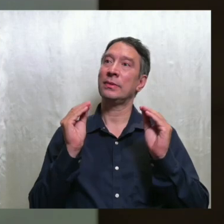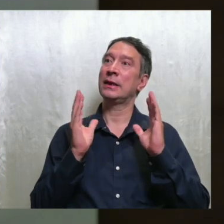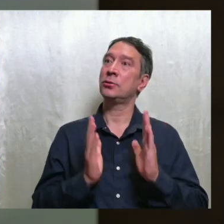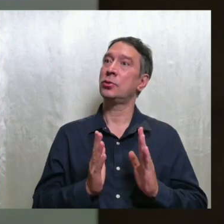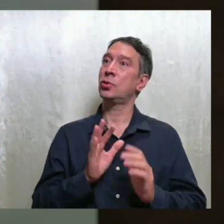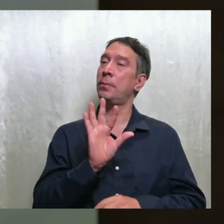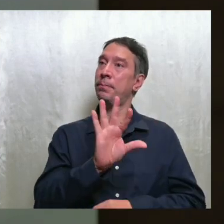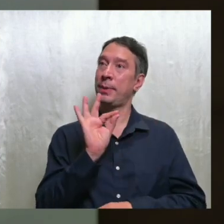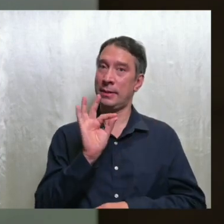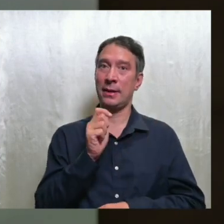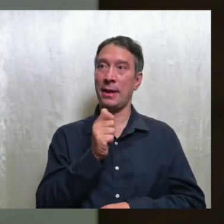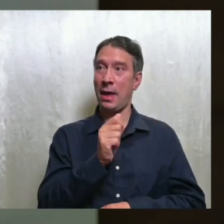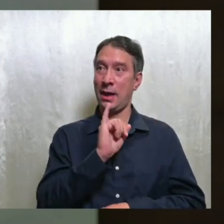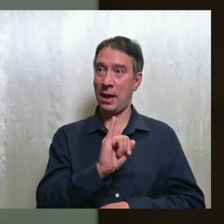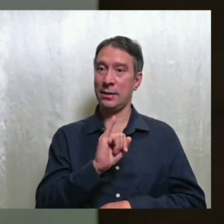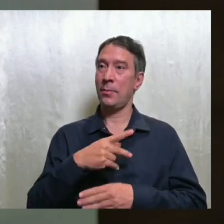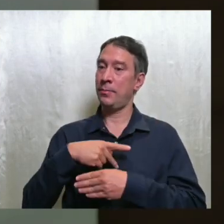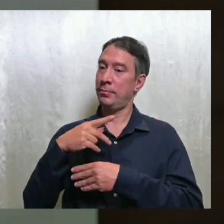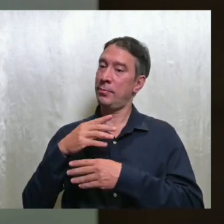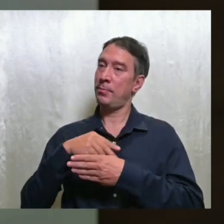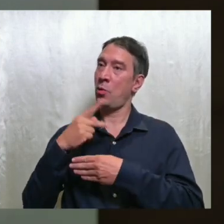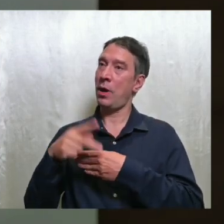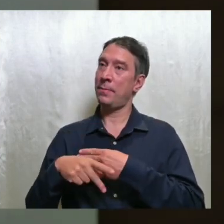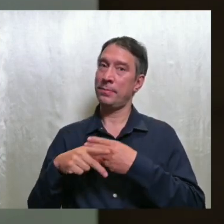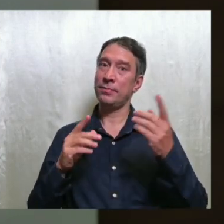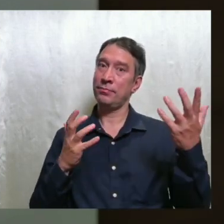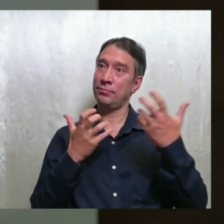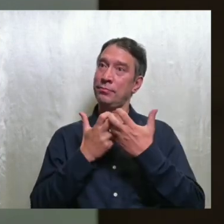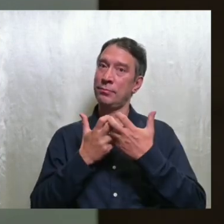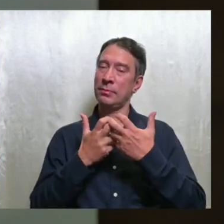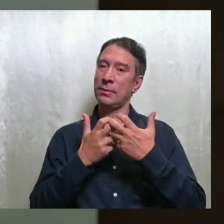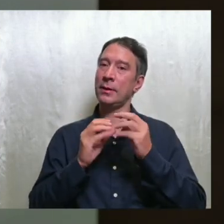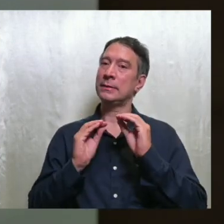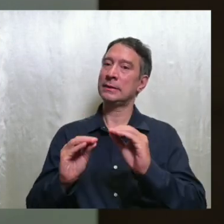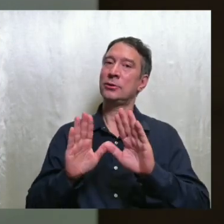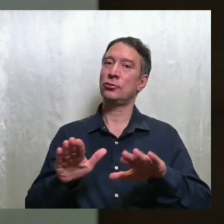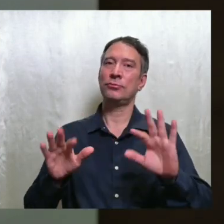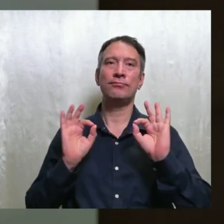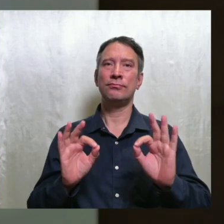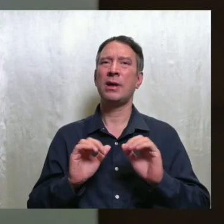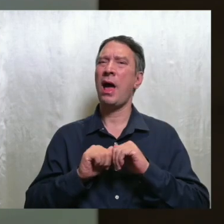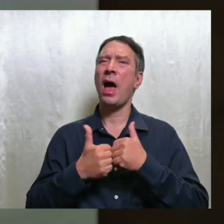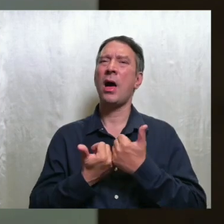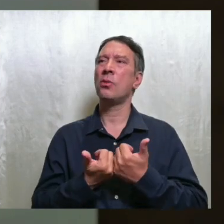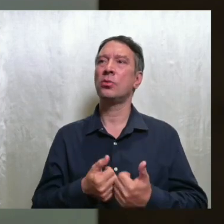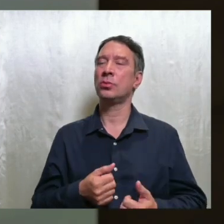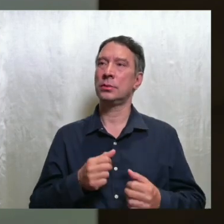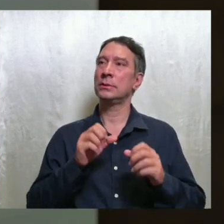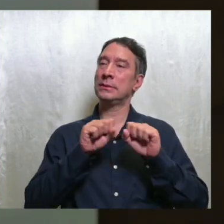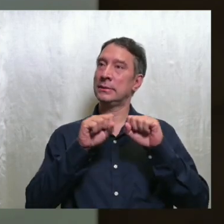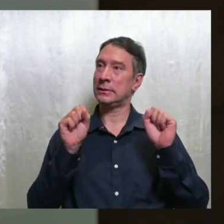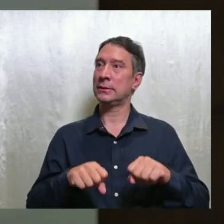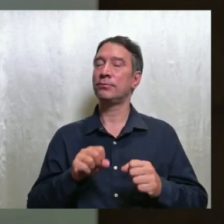little bit outside of mainstream education, out of the world of K-12, but we still will learn about how to start thinking